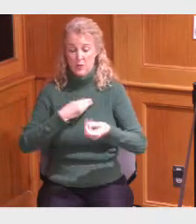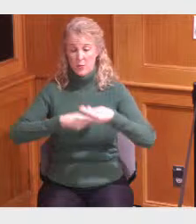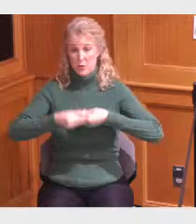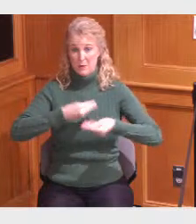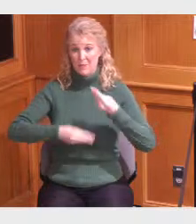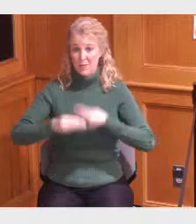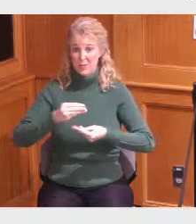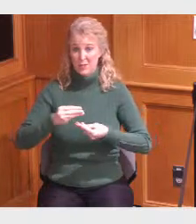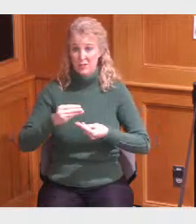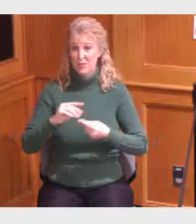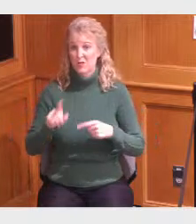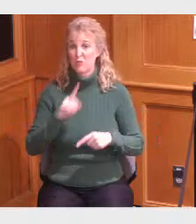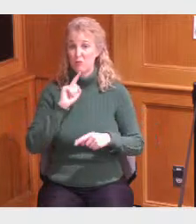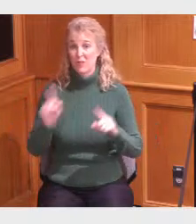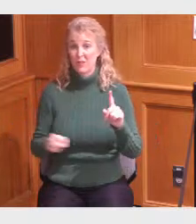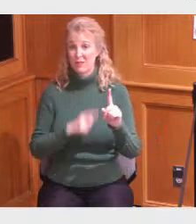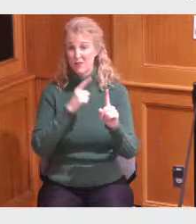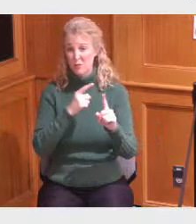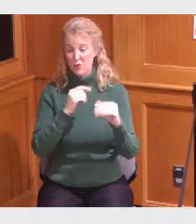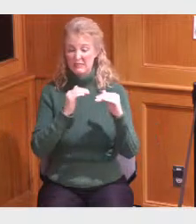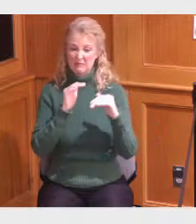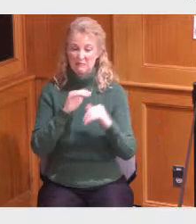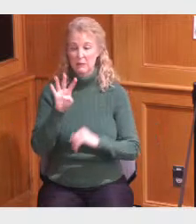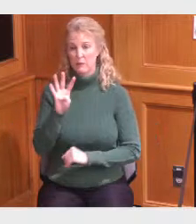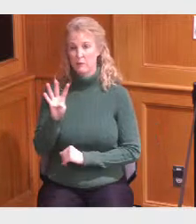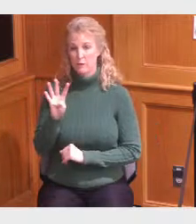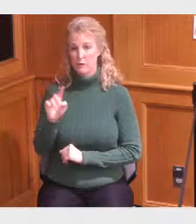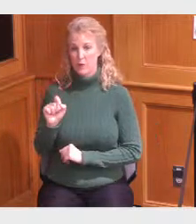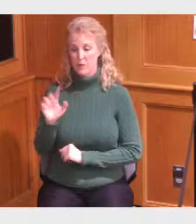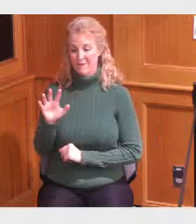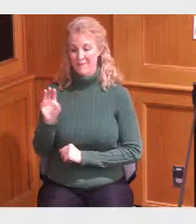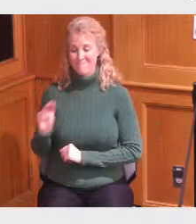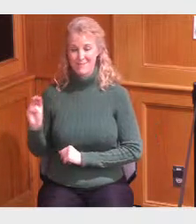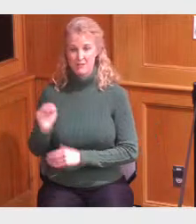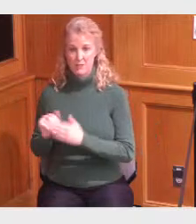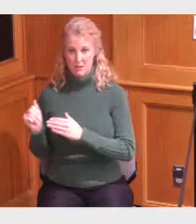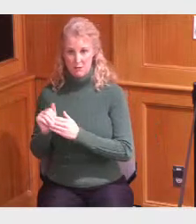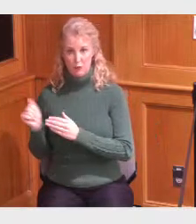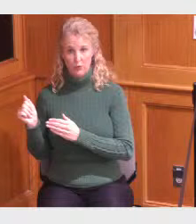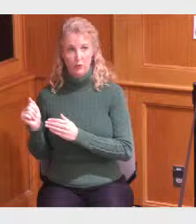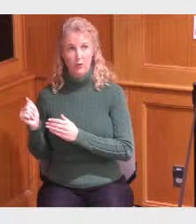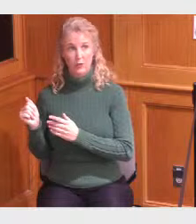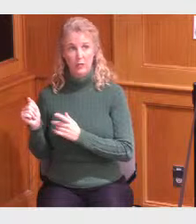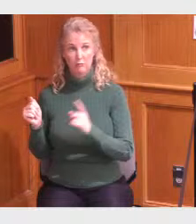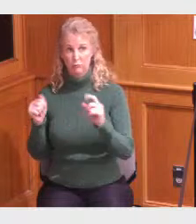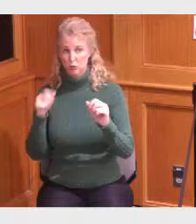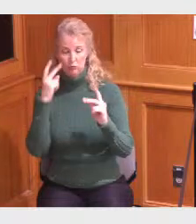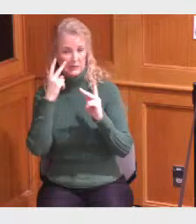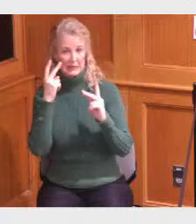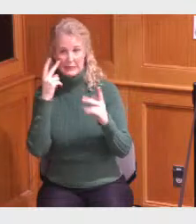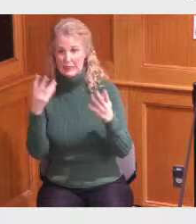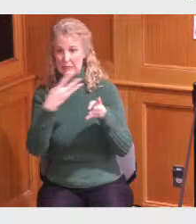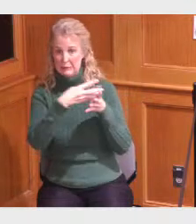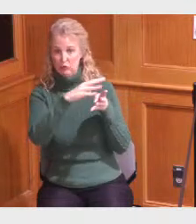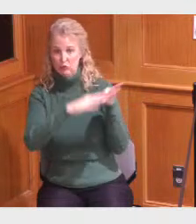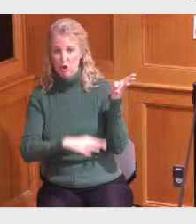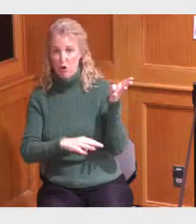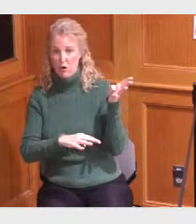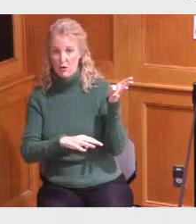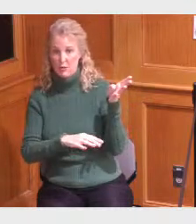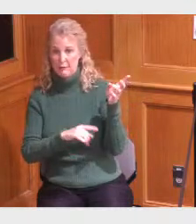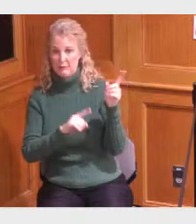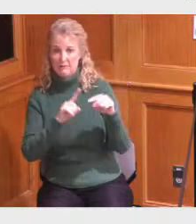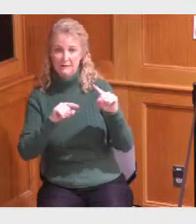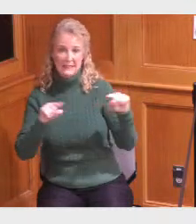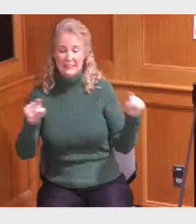the overall budget for the district is closer to $4.5 million. And you can see the various, safe